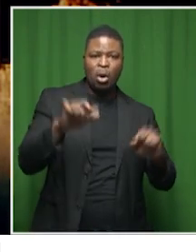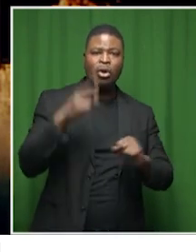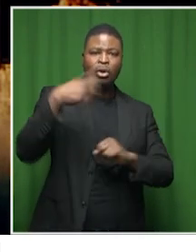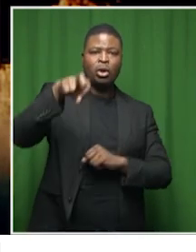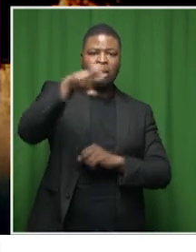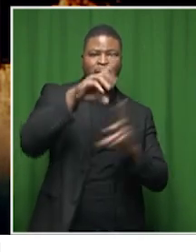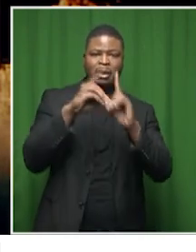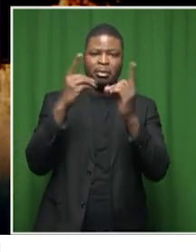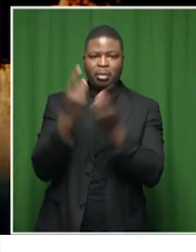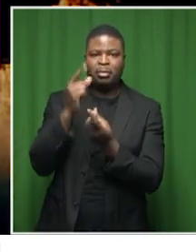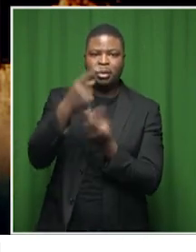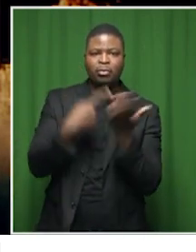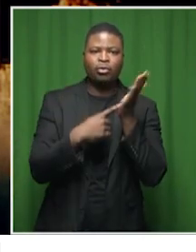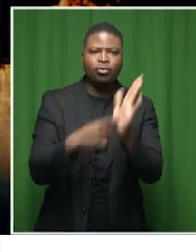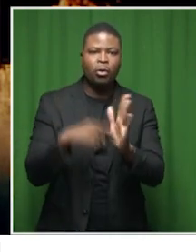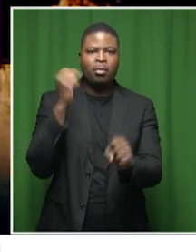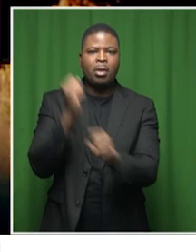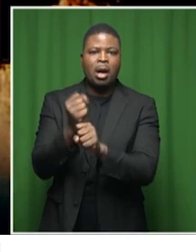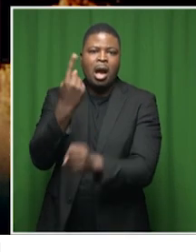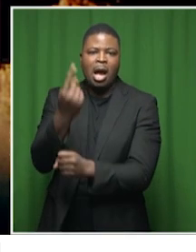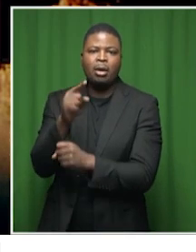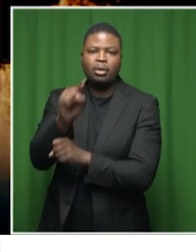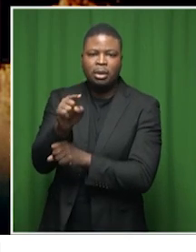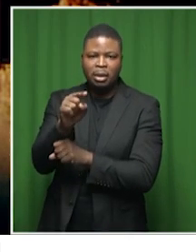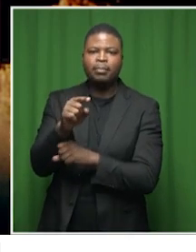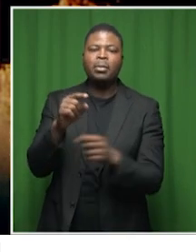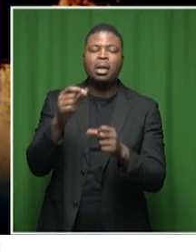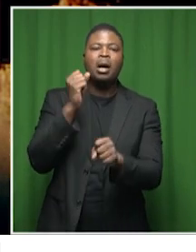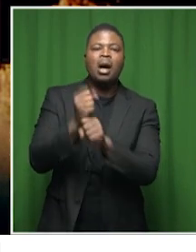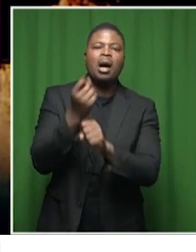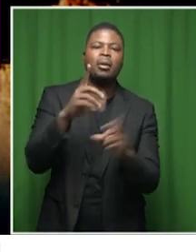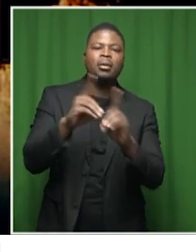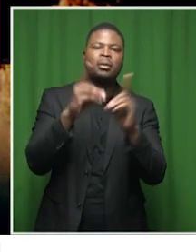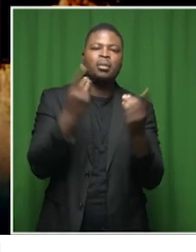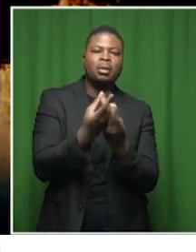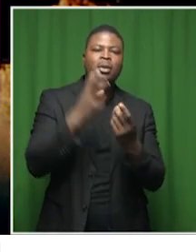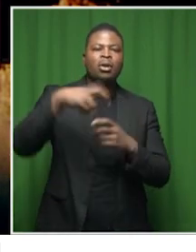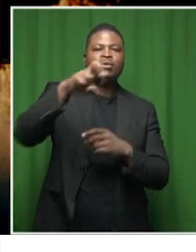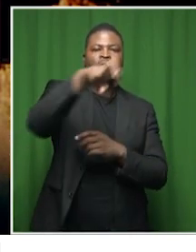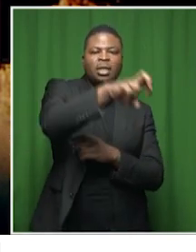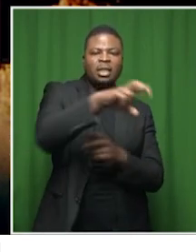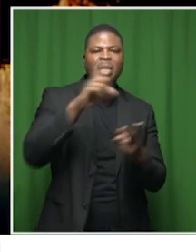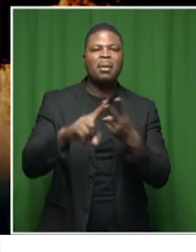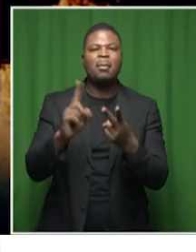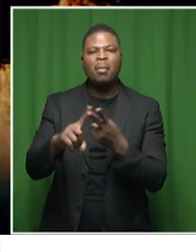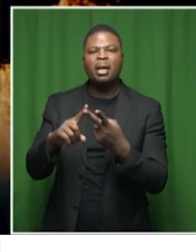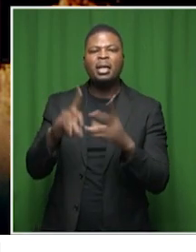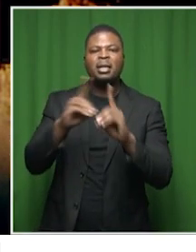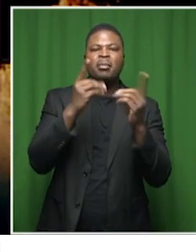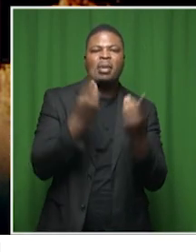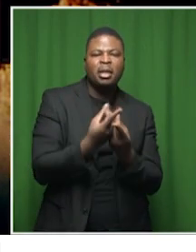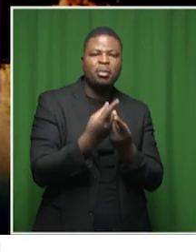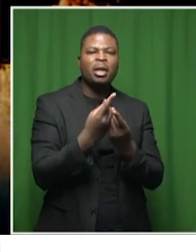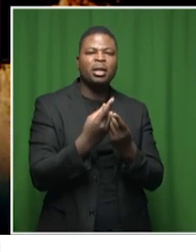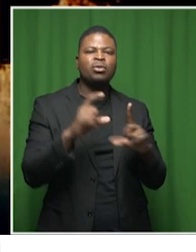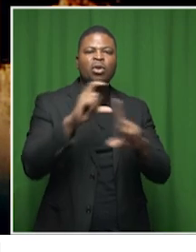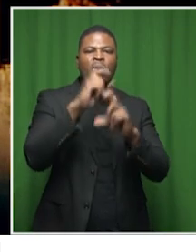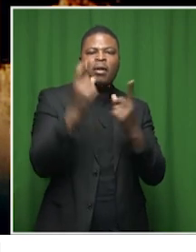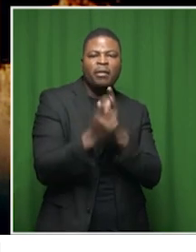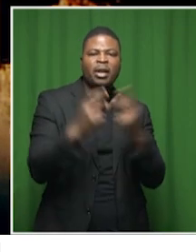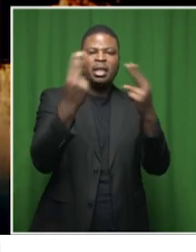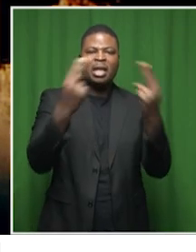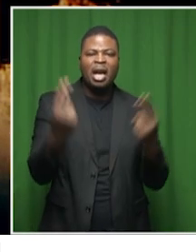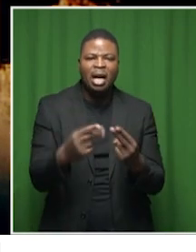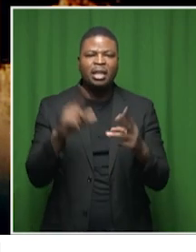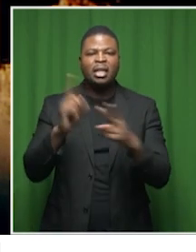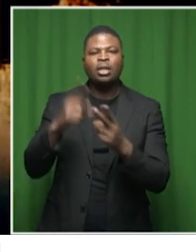a collaborative effort between three partners, and that's the Department of Tourism, the Department of Culture, Arts,